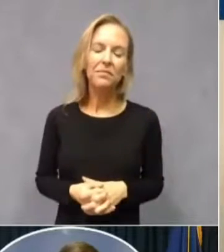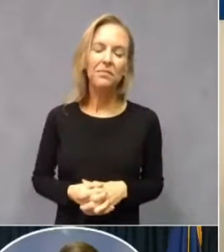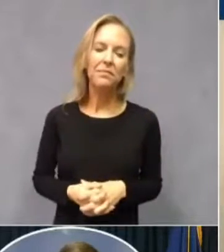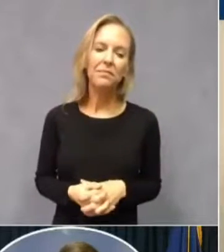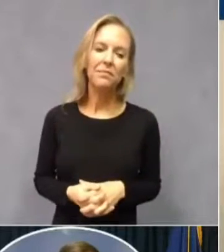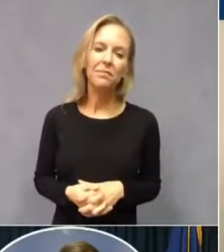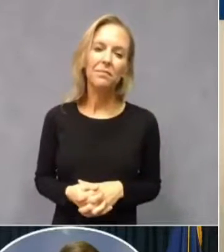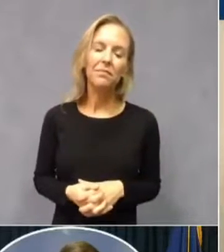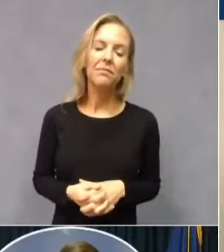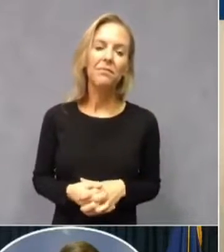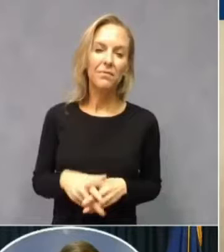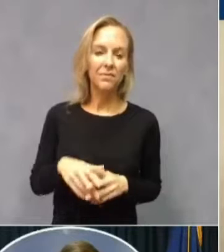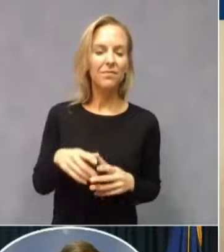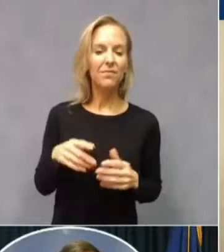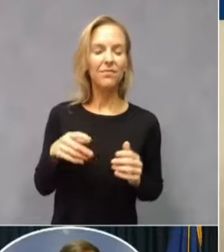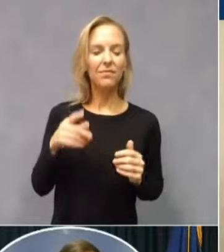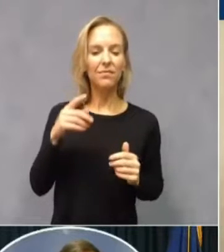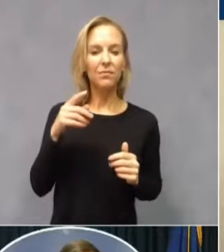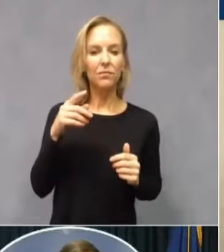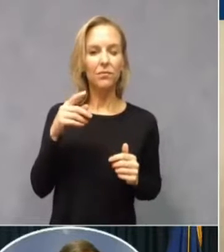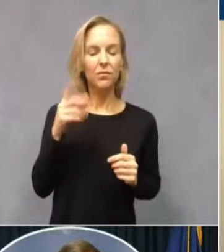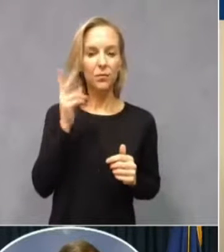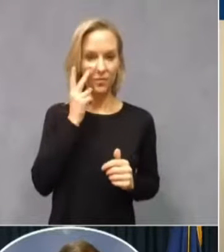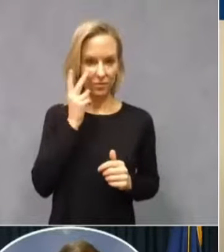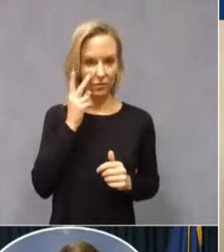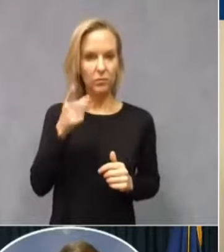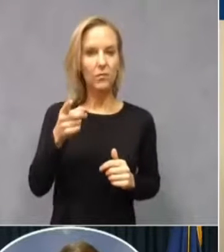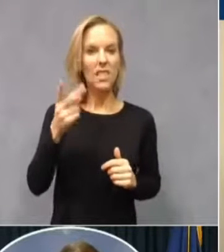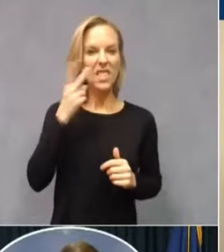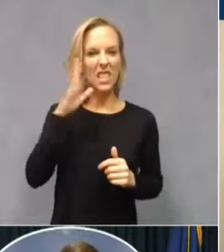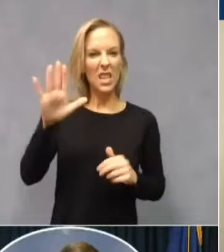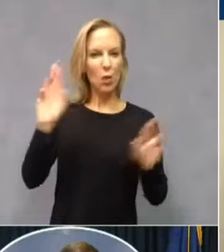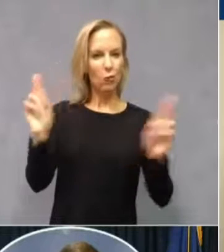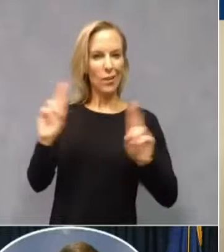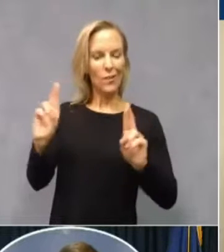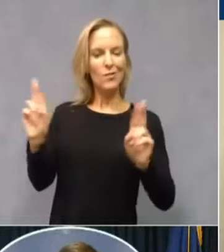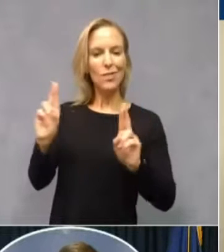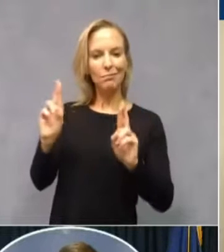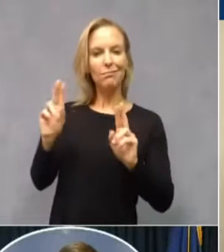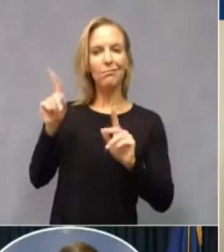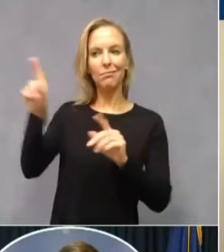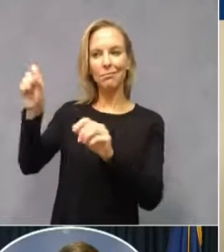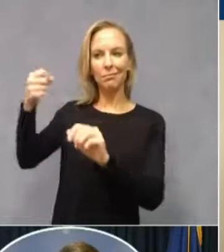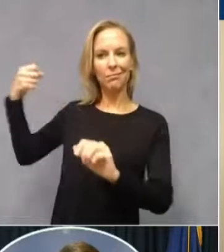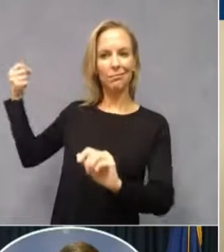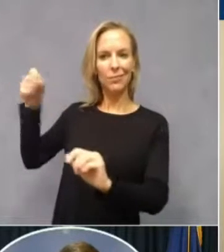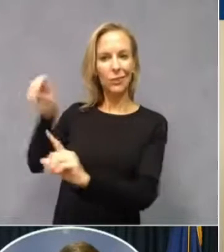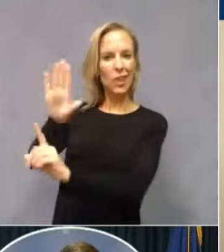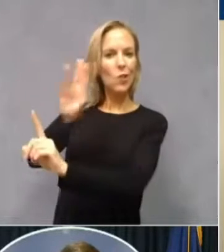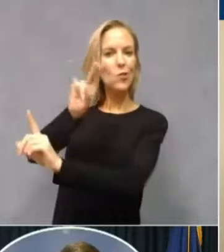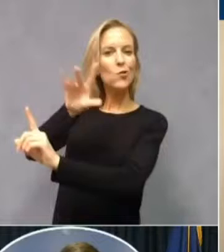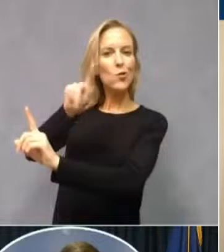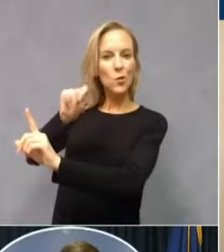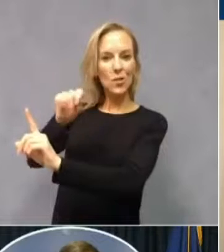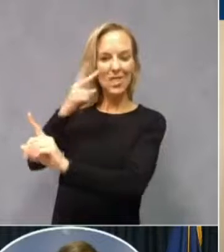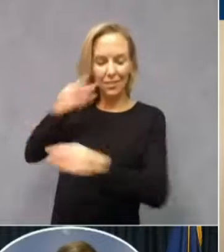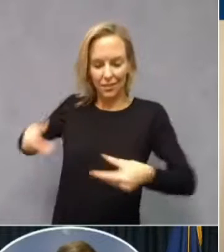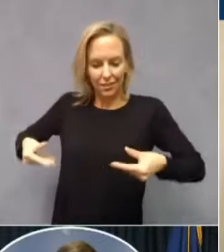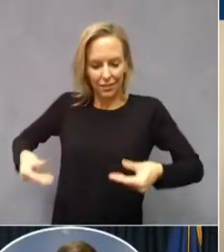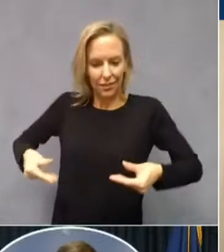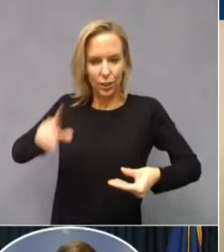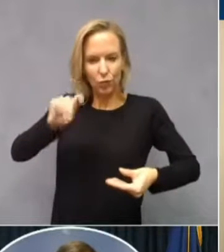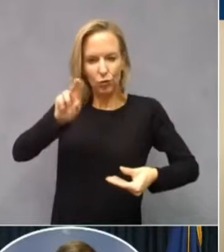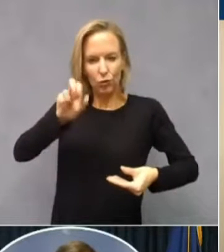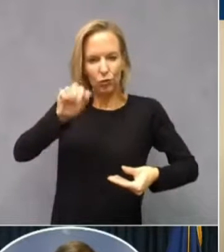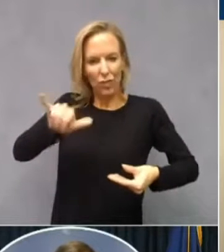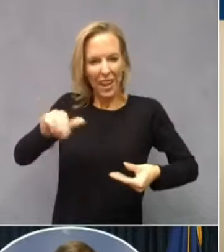Again, you can see that is their deep refrigeration unit. And you can see what the tray actually looks like, which is pretty small within